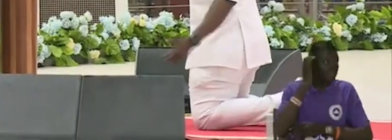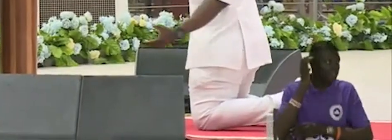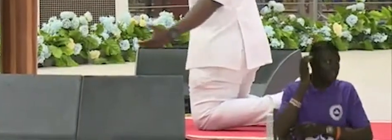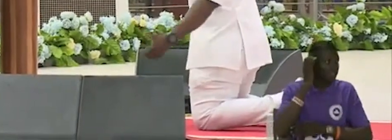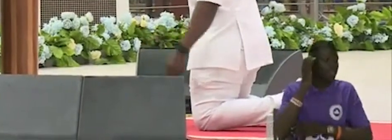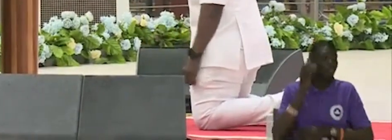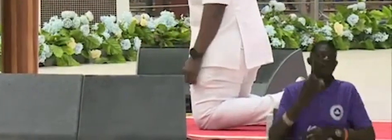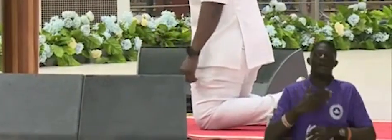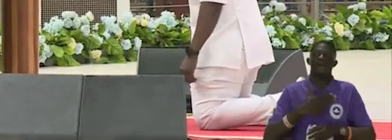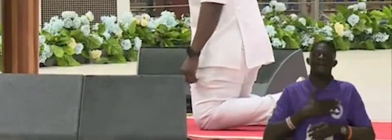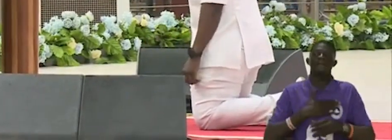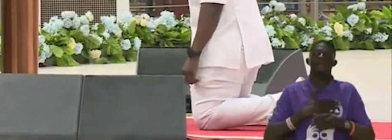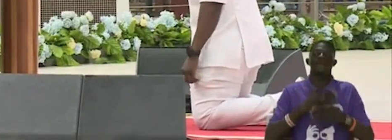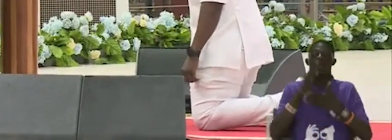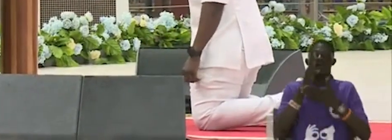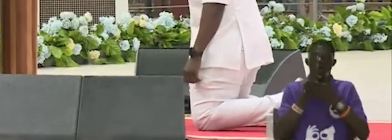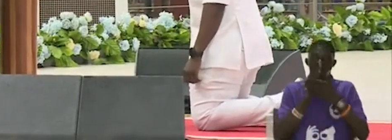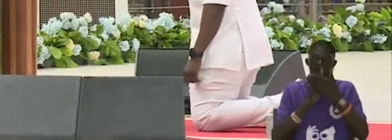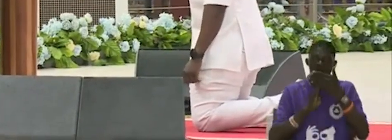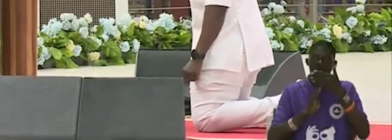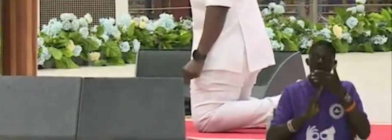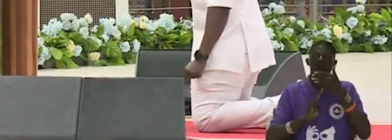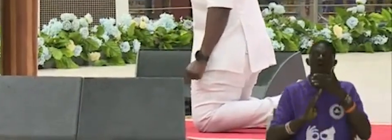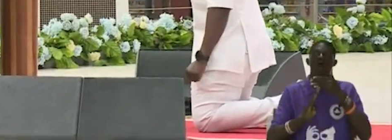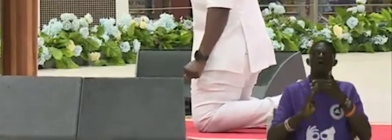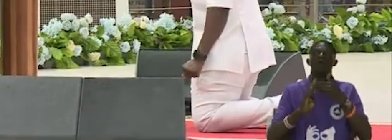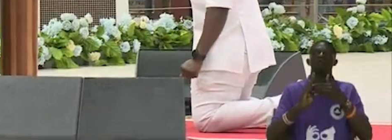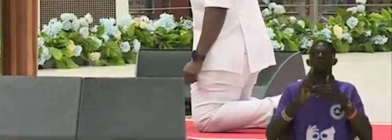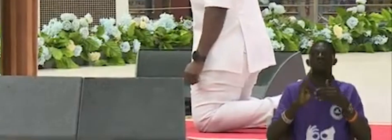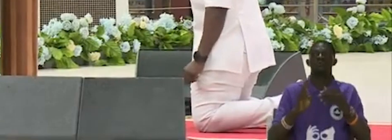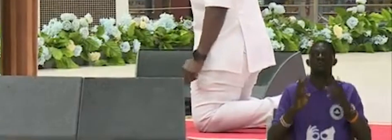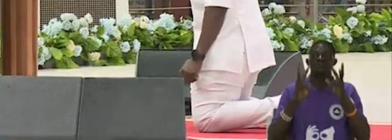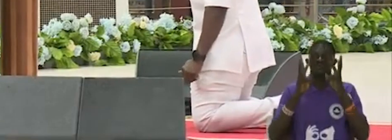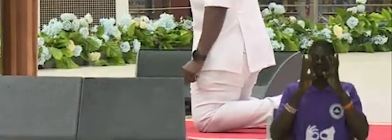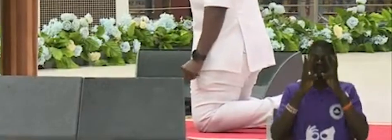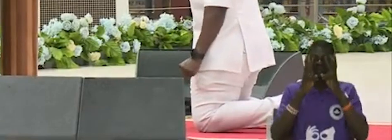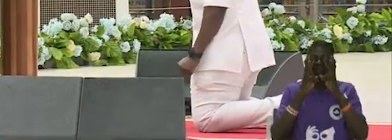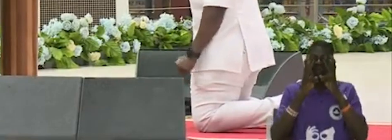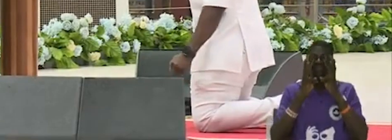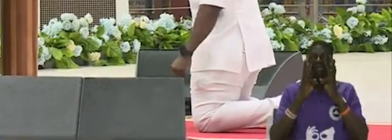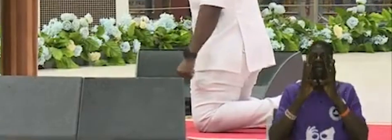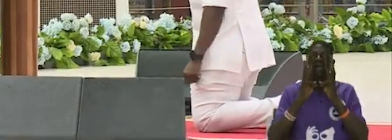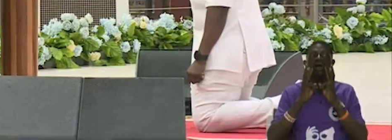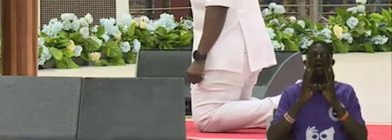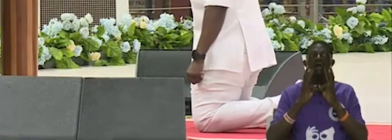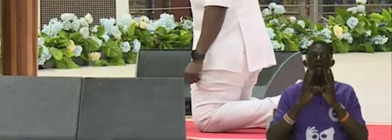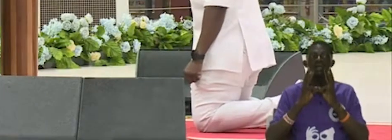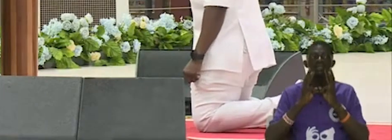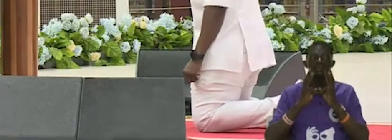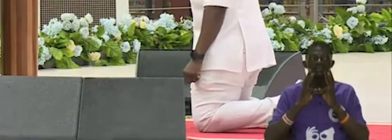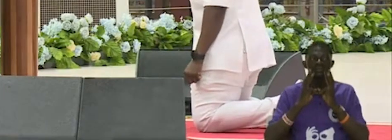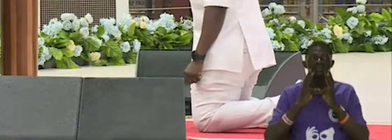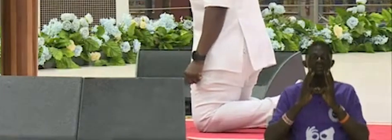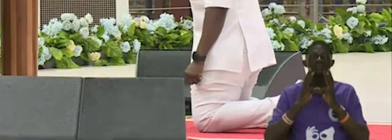Savior, hear my humble cry.